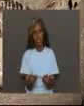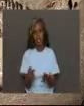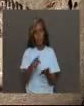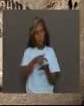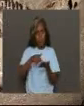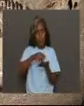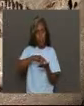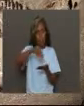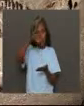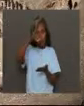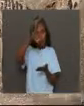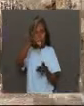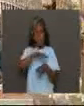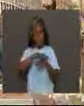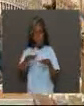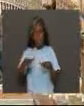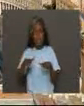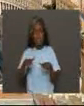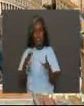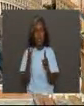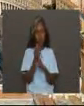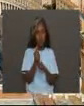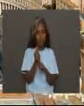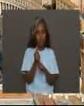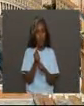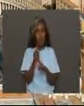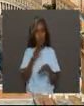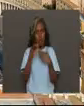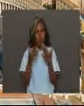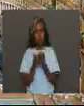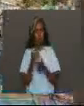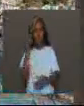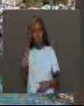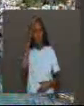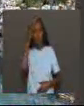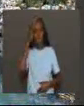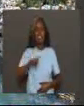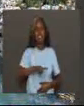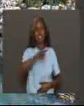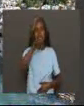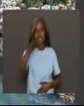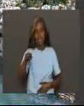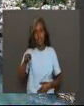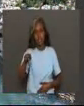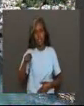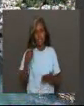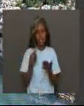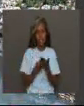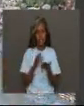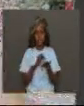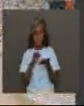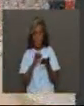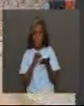Conic sections are among the oldest recognized curves. They have been